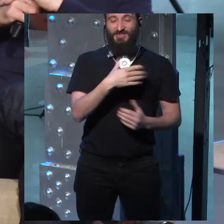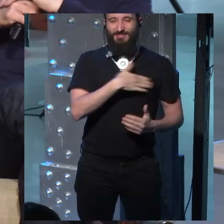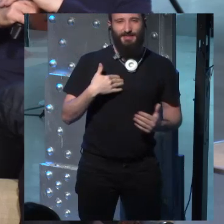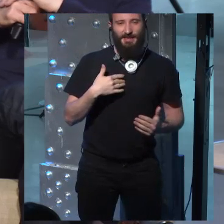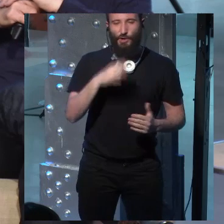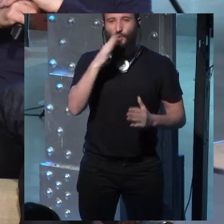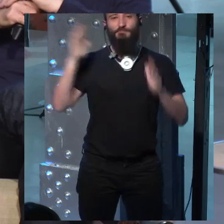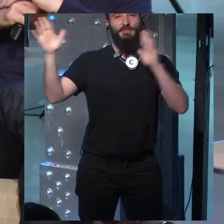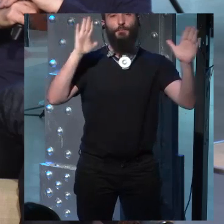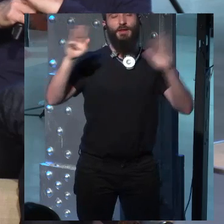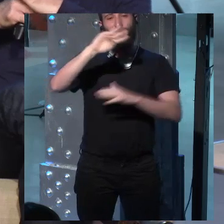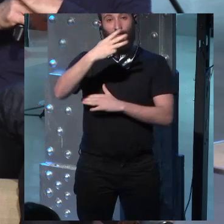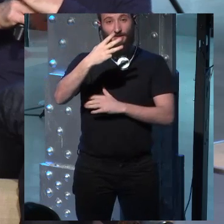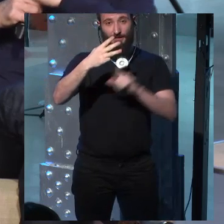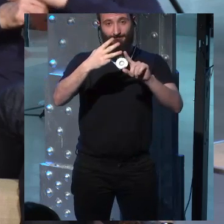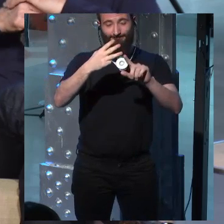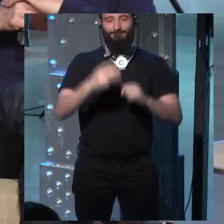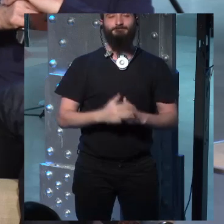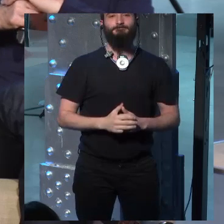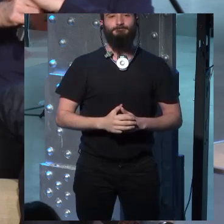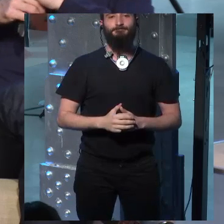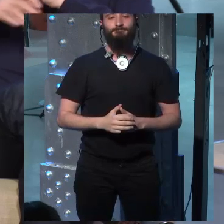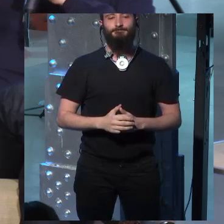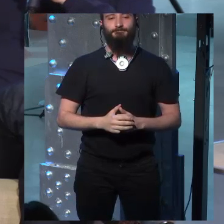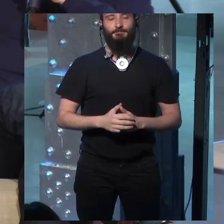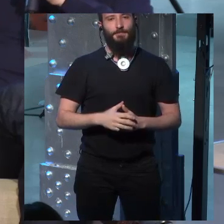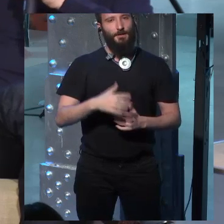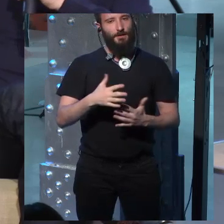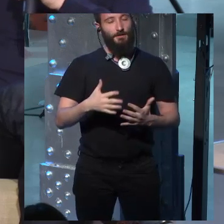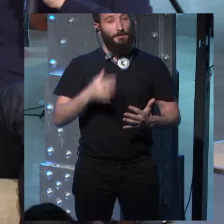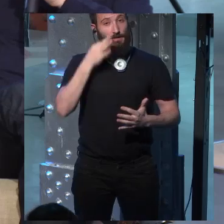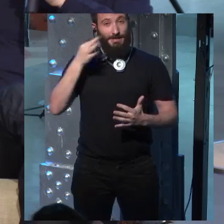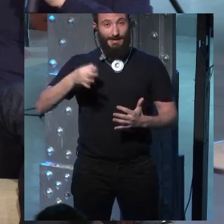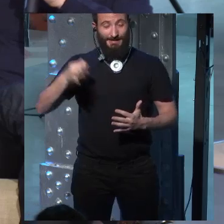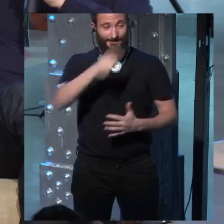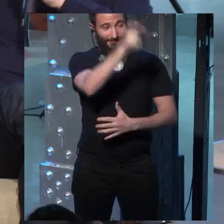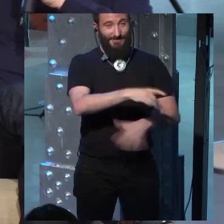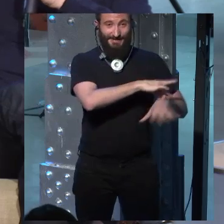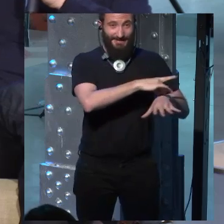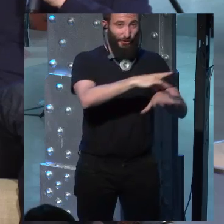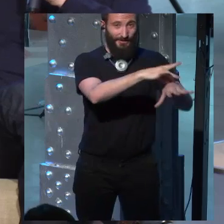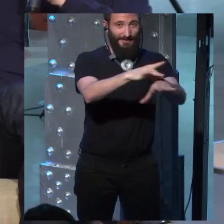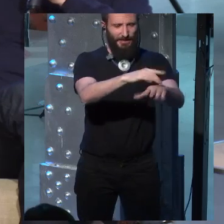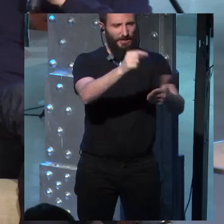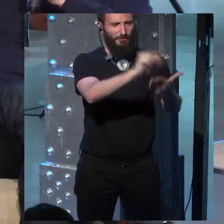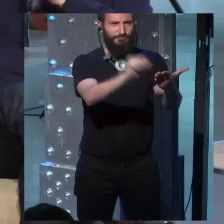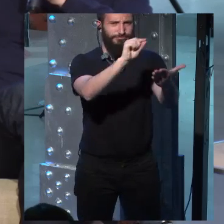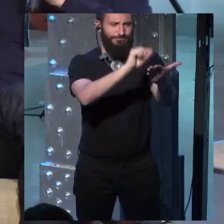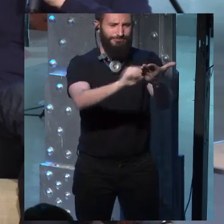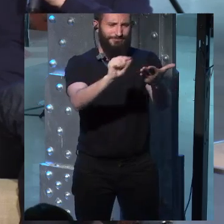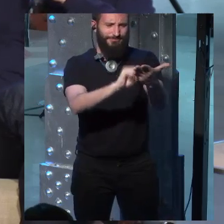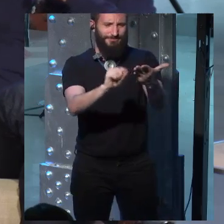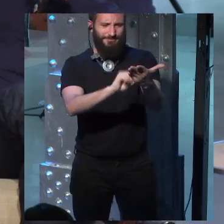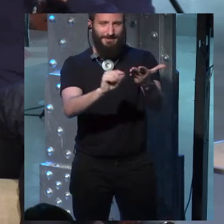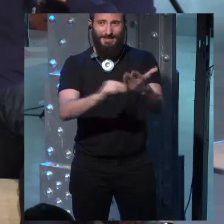of an amazing relationship that they've written. The characters really are a great